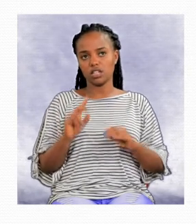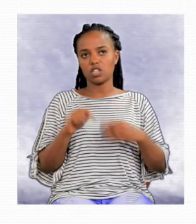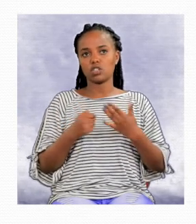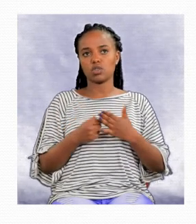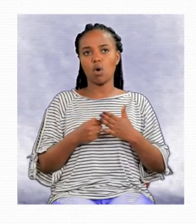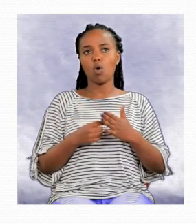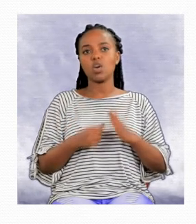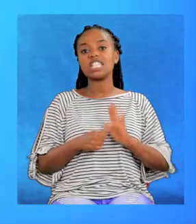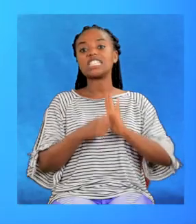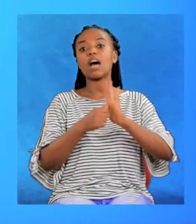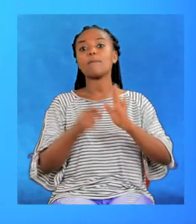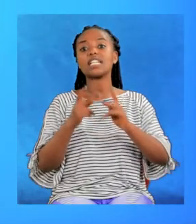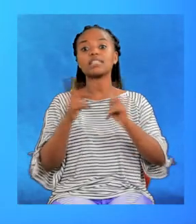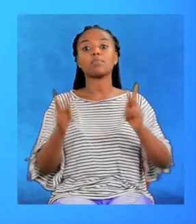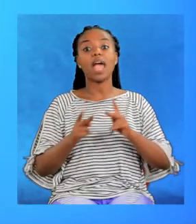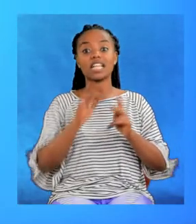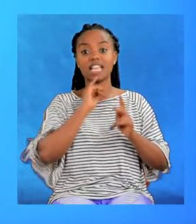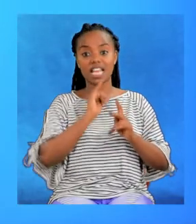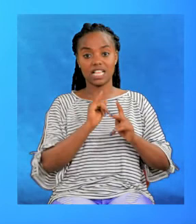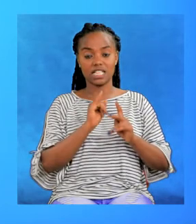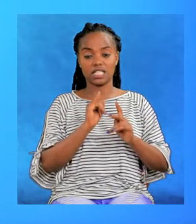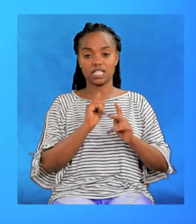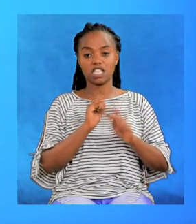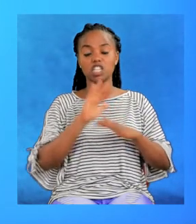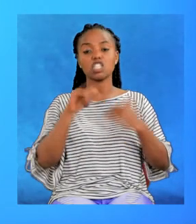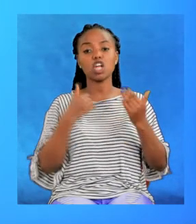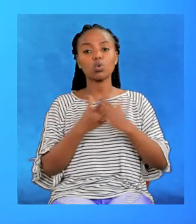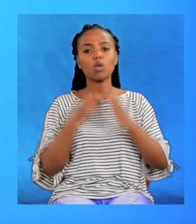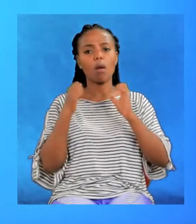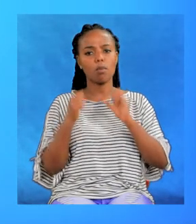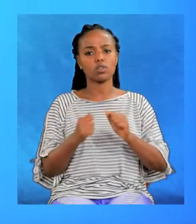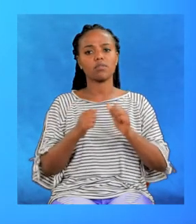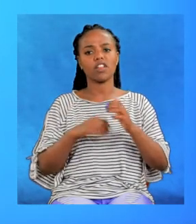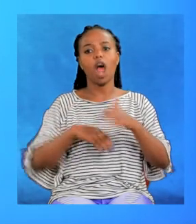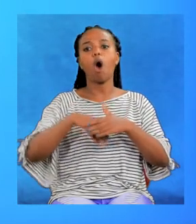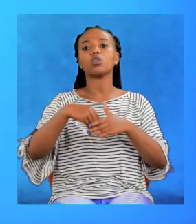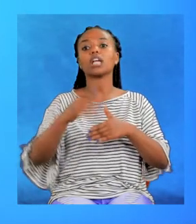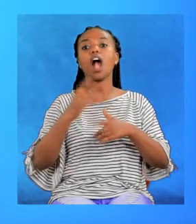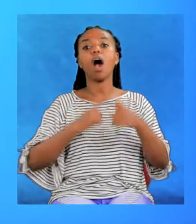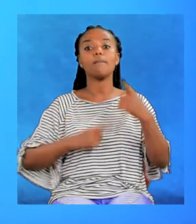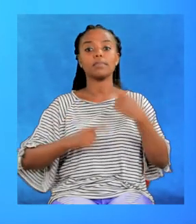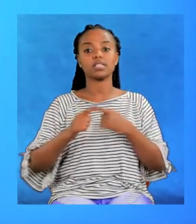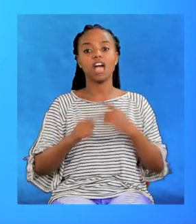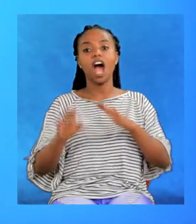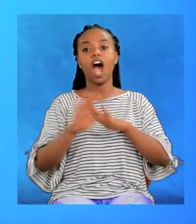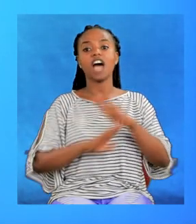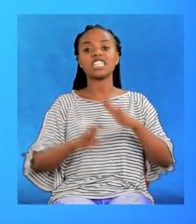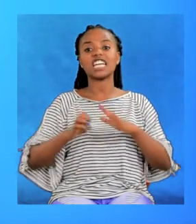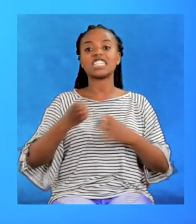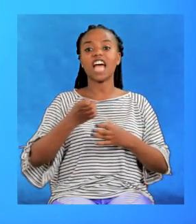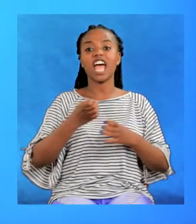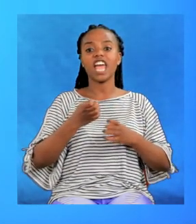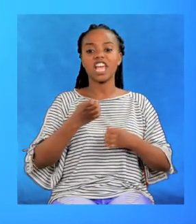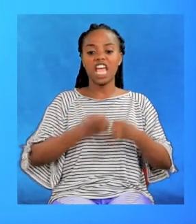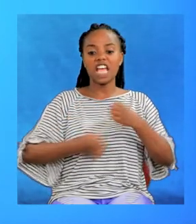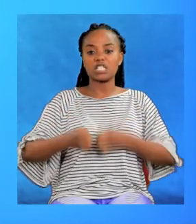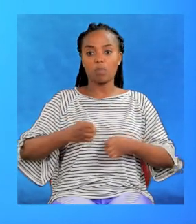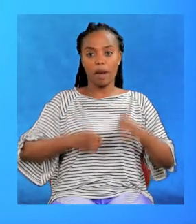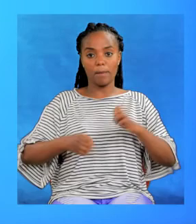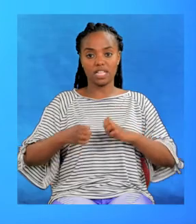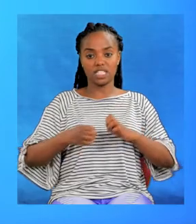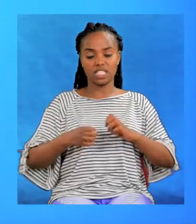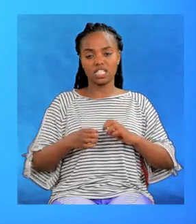sample space is it is the total possible outcomes under the experiment. For example, if you